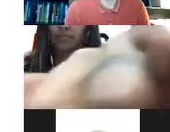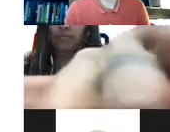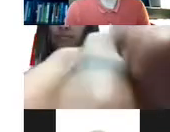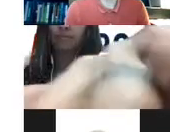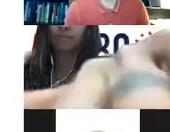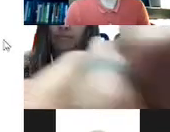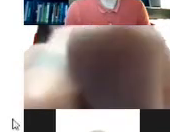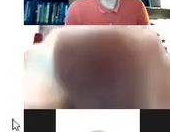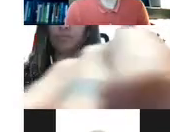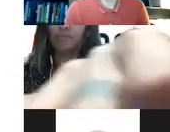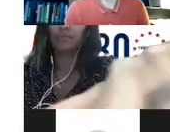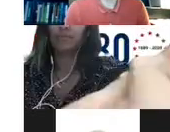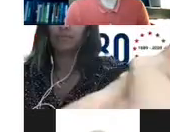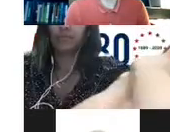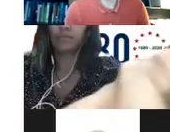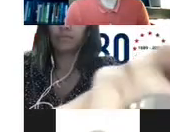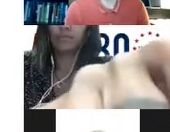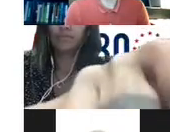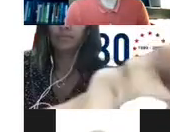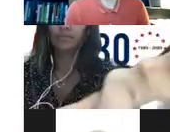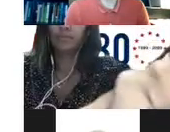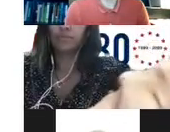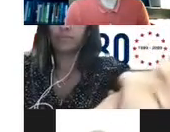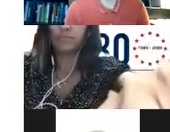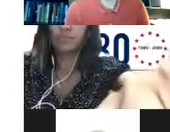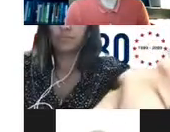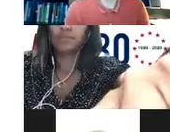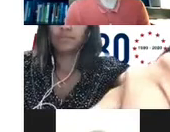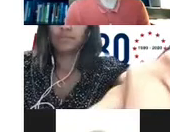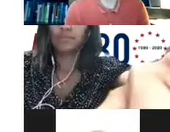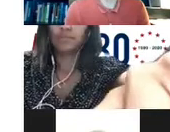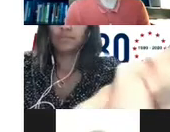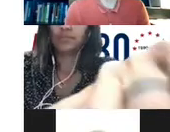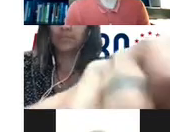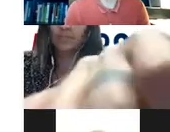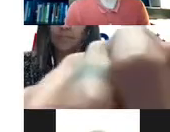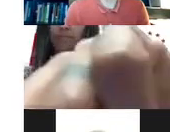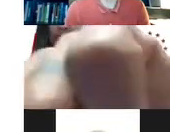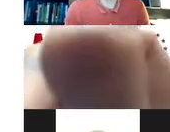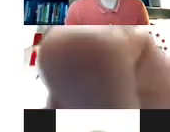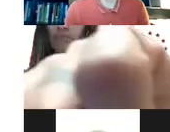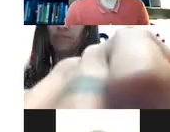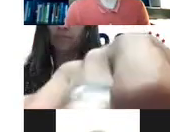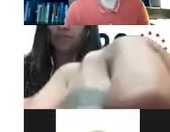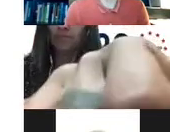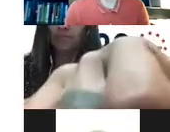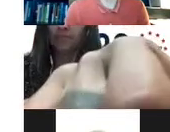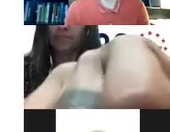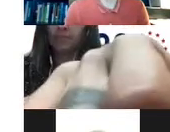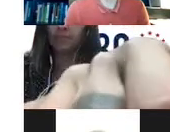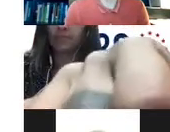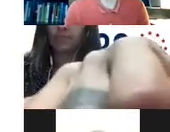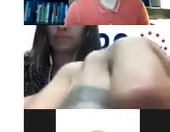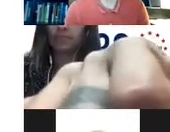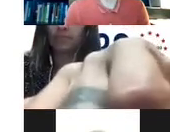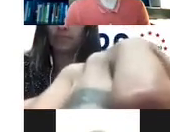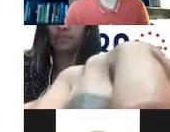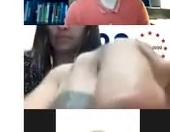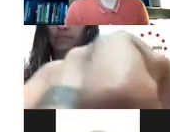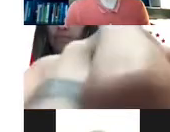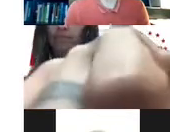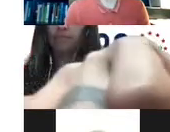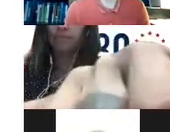here, okay? Some other options in the participant box include the unmute. You can mute and unmute yourself